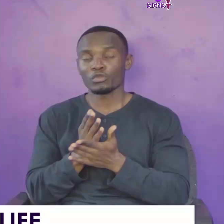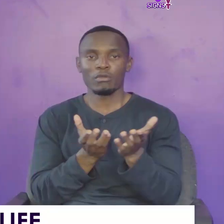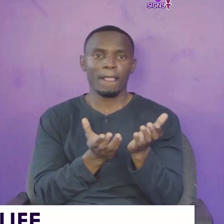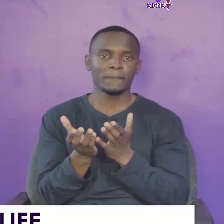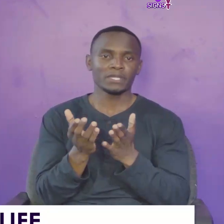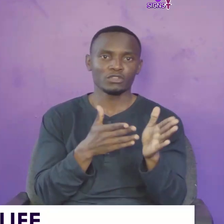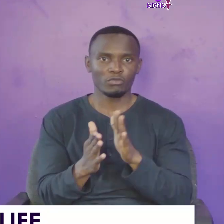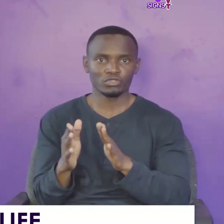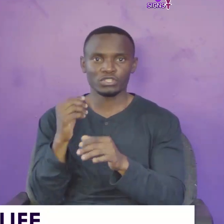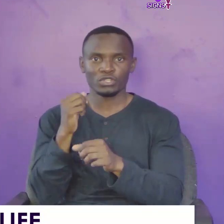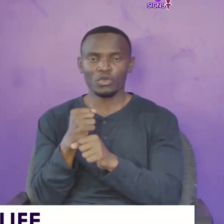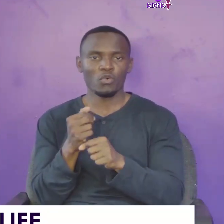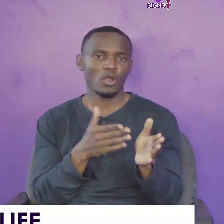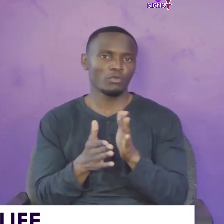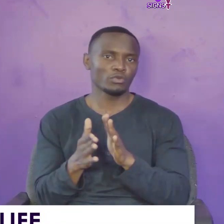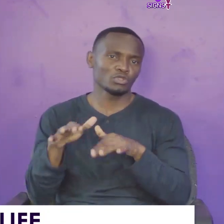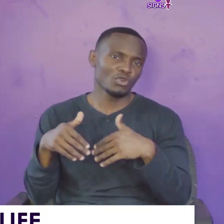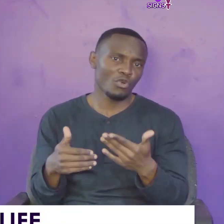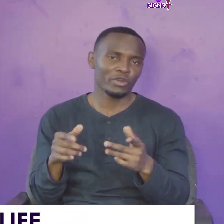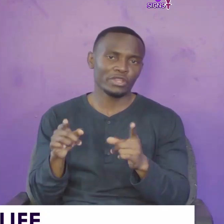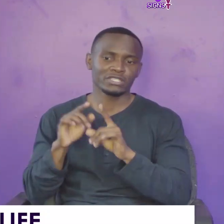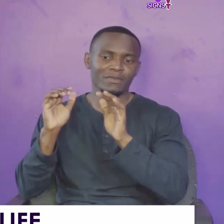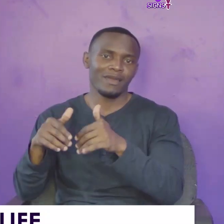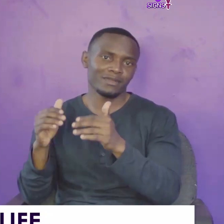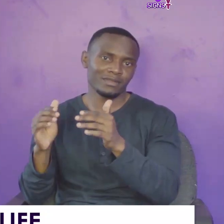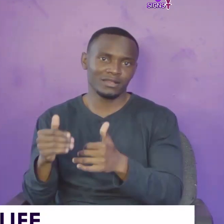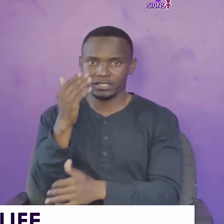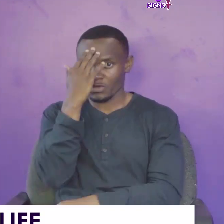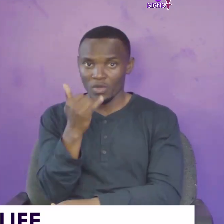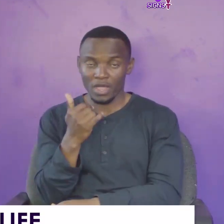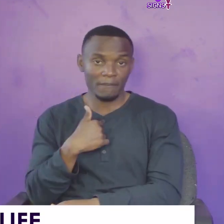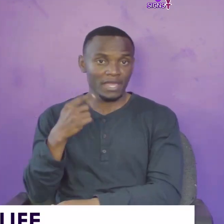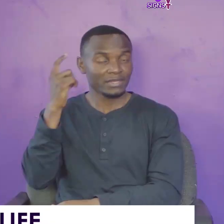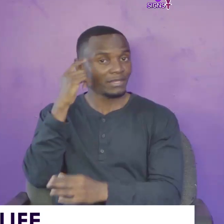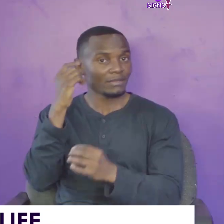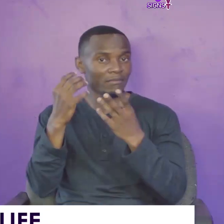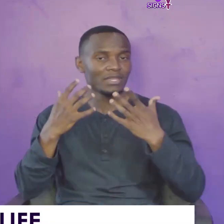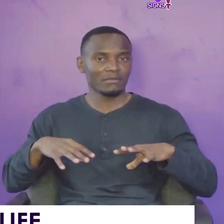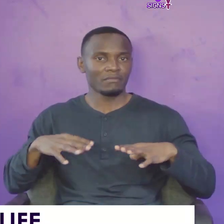opportunities, or even agriculture. Because I think most of our people have run away from